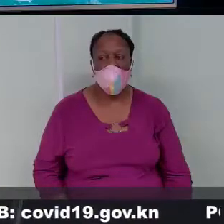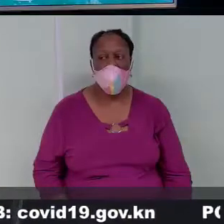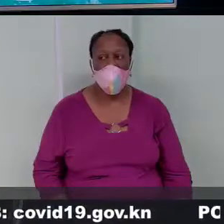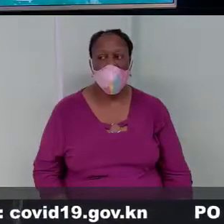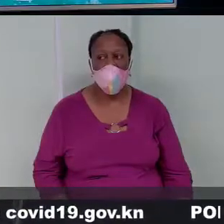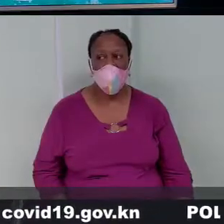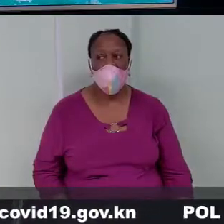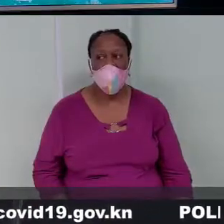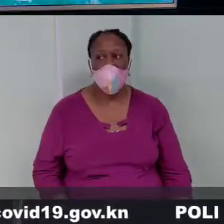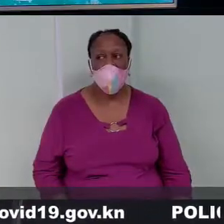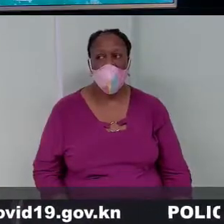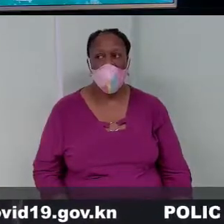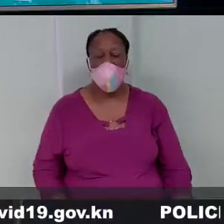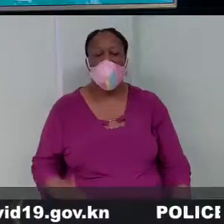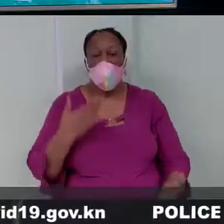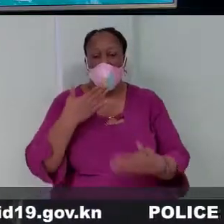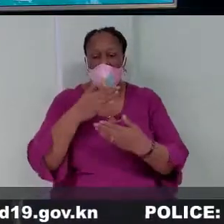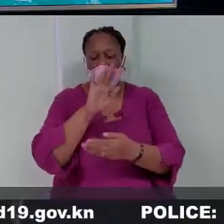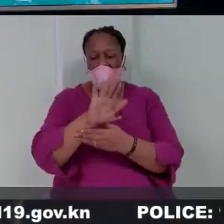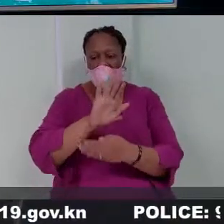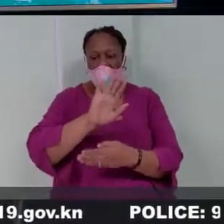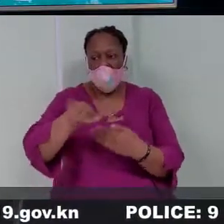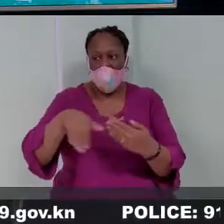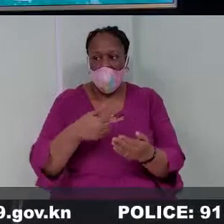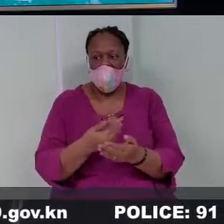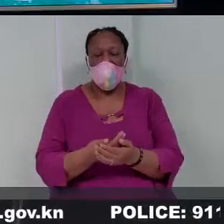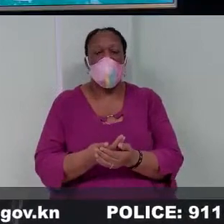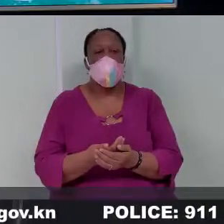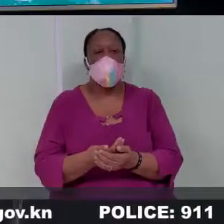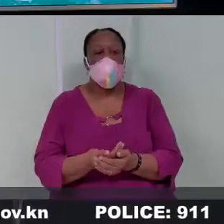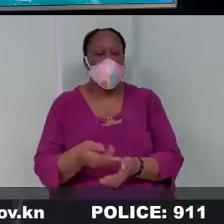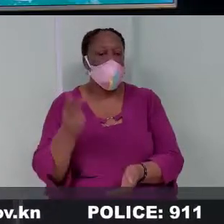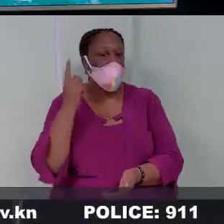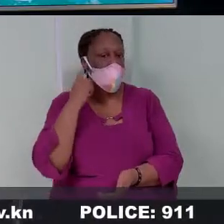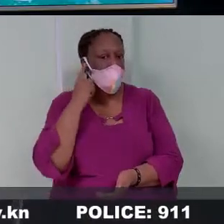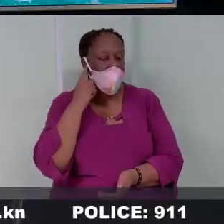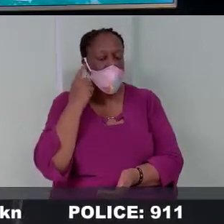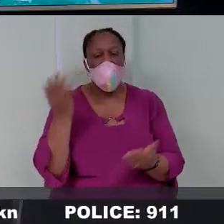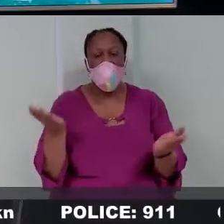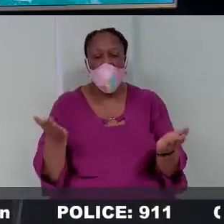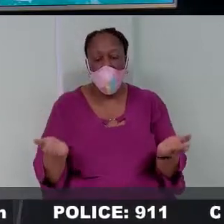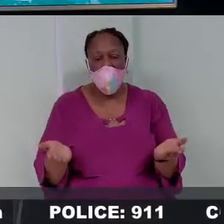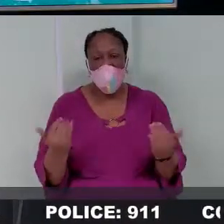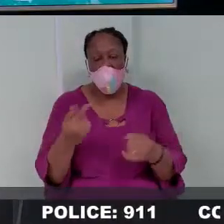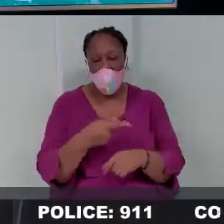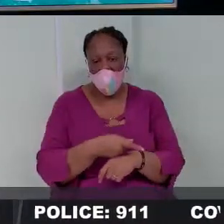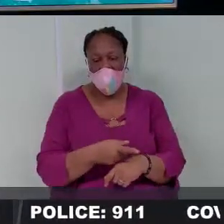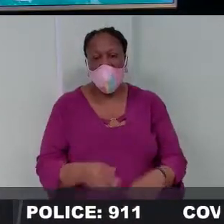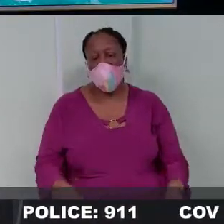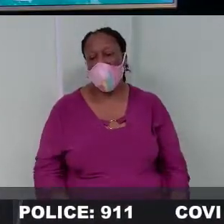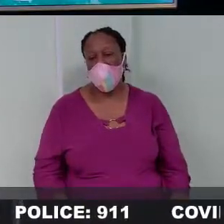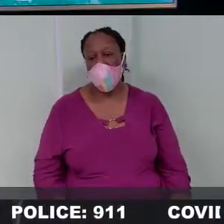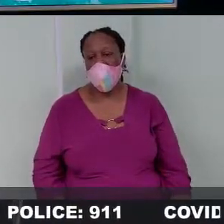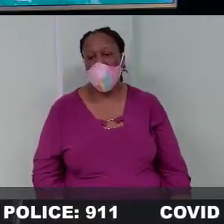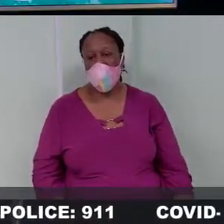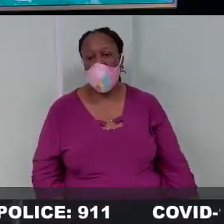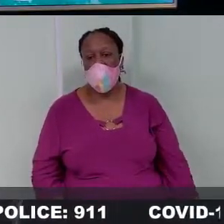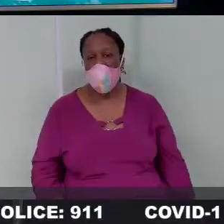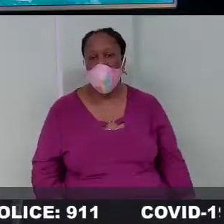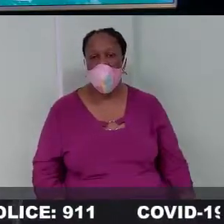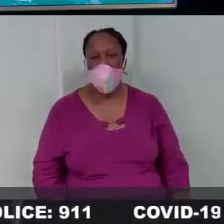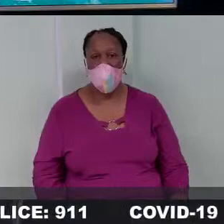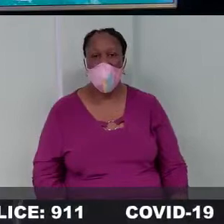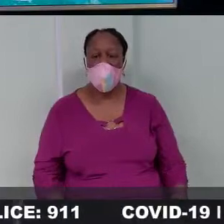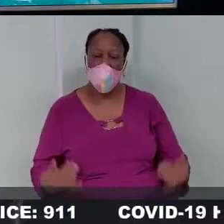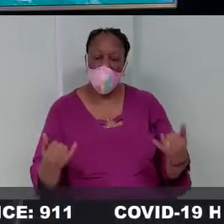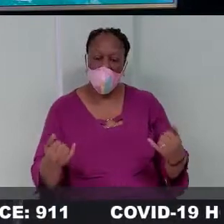Thank you, Mr. Williams, and a pleasant good afternoon to all listening to this broadcast by whatever means.